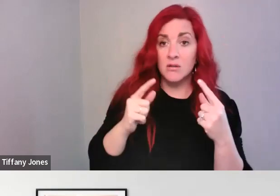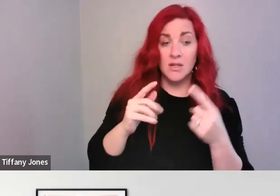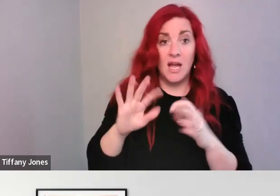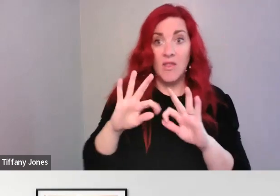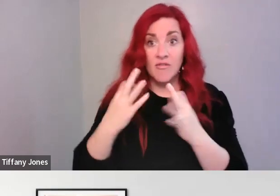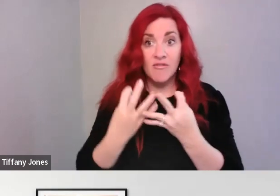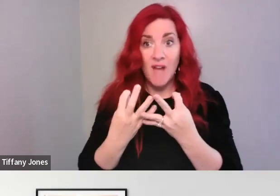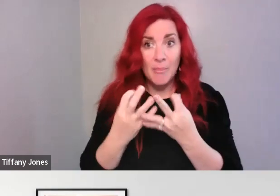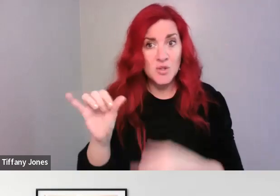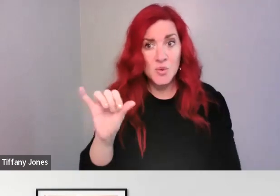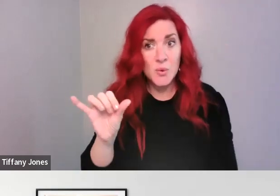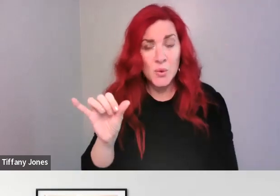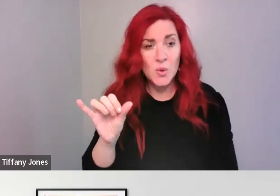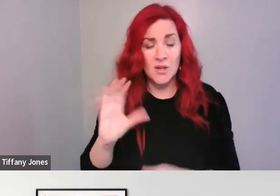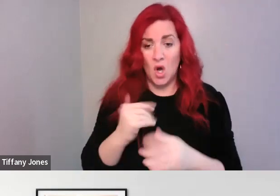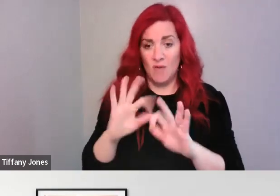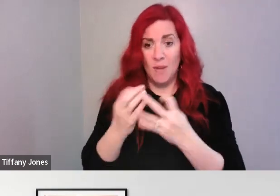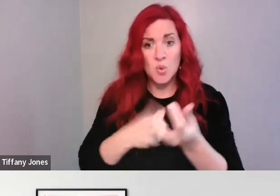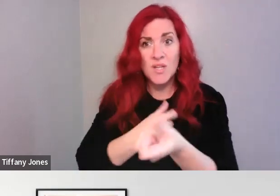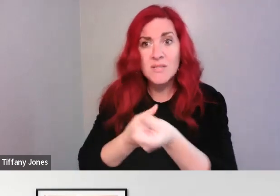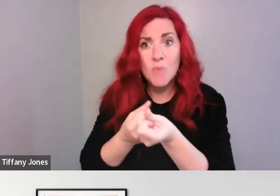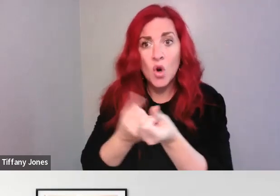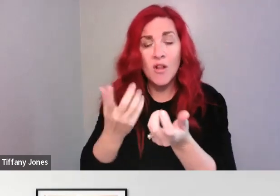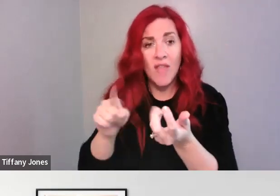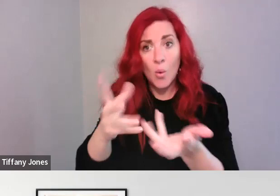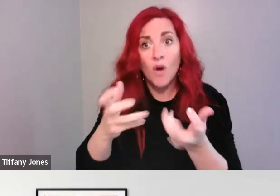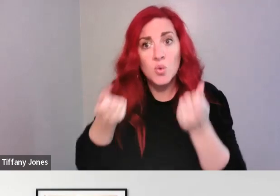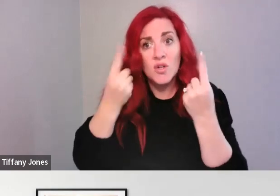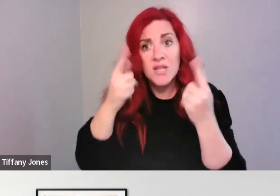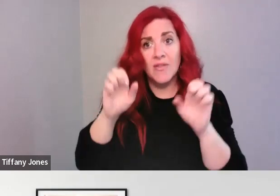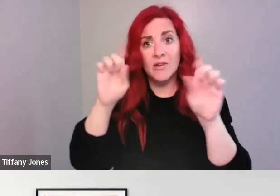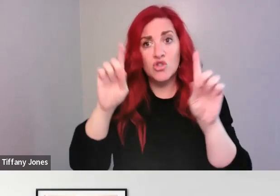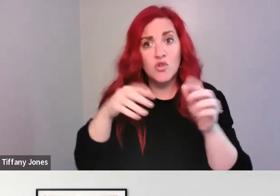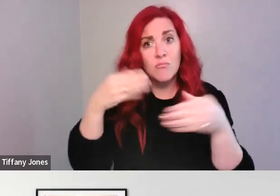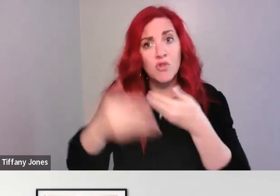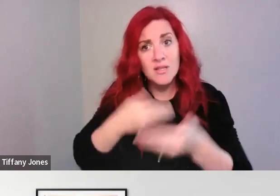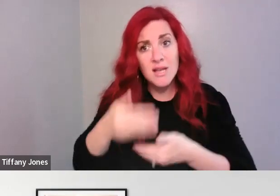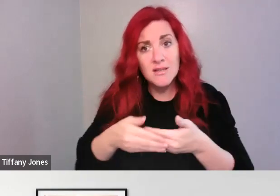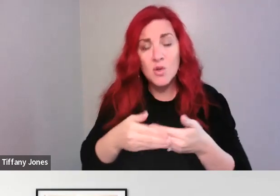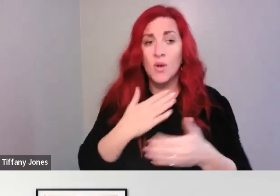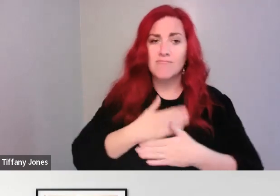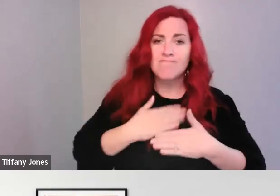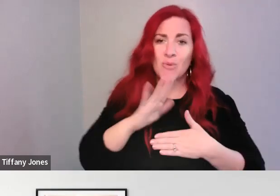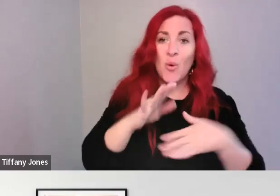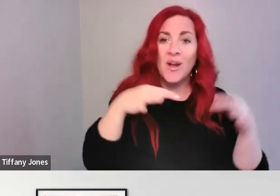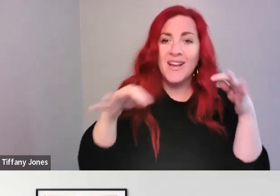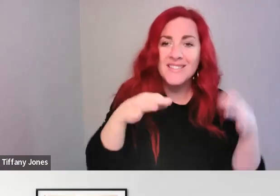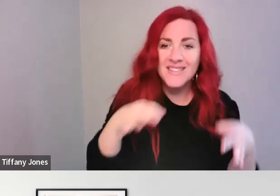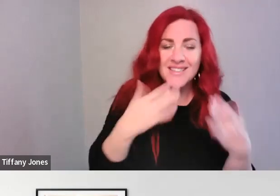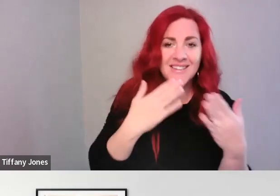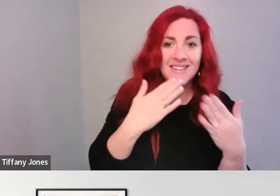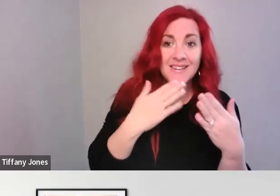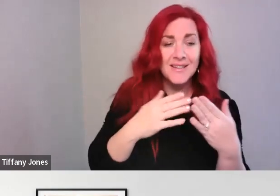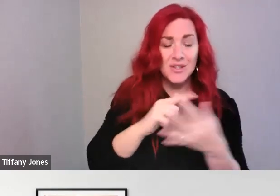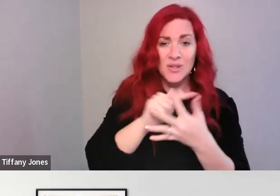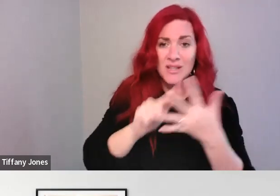to understand this educational process. So I appreciate that explanation of, those steps and what